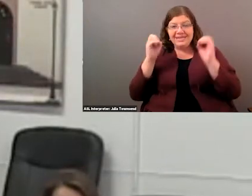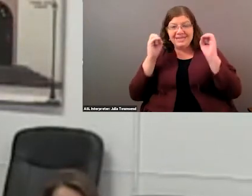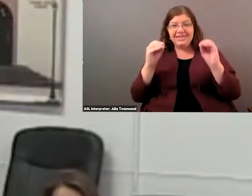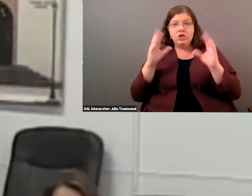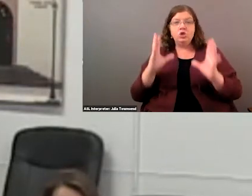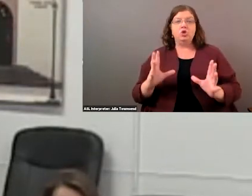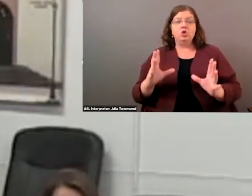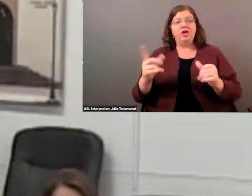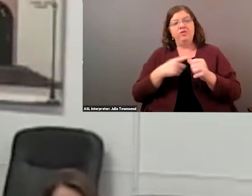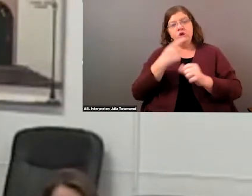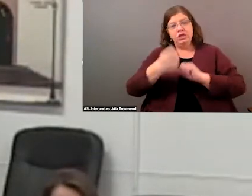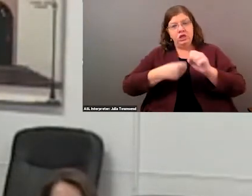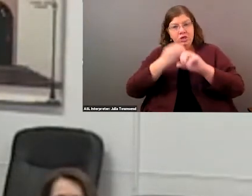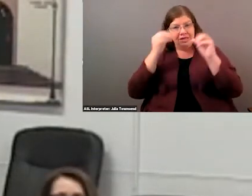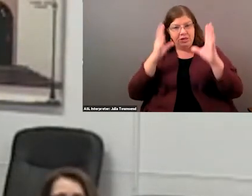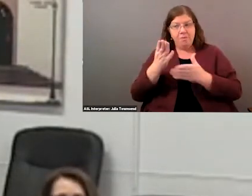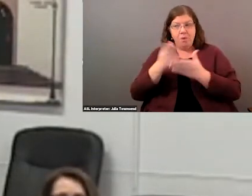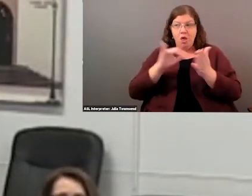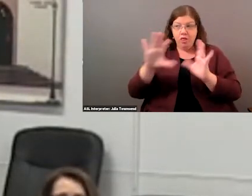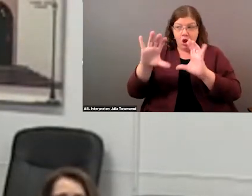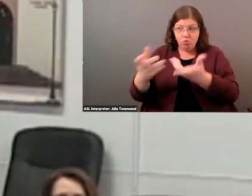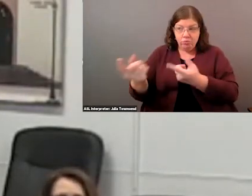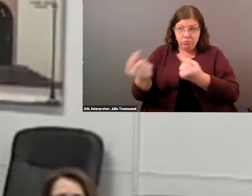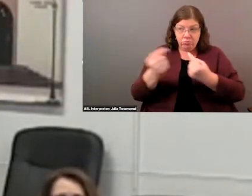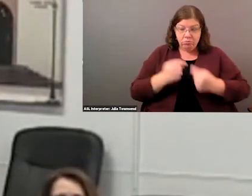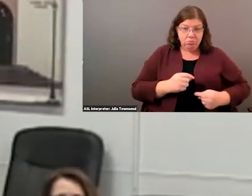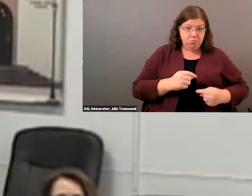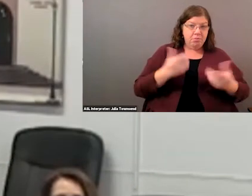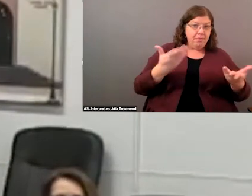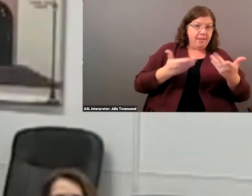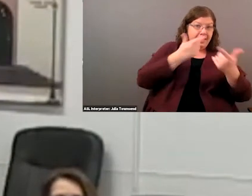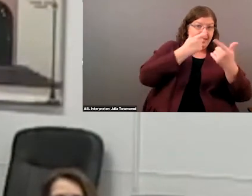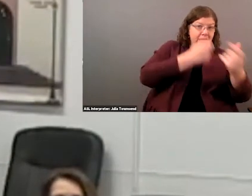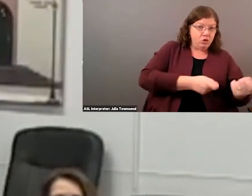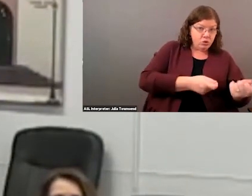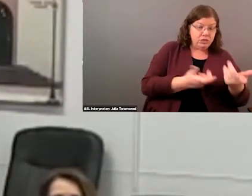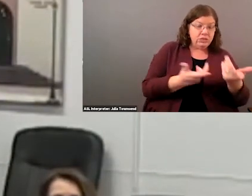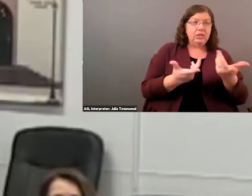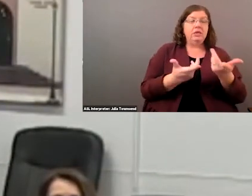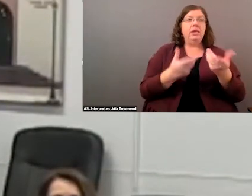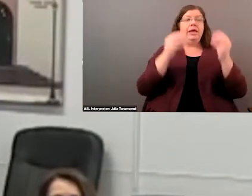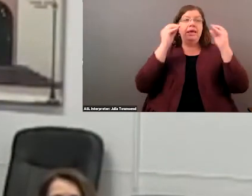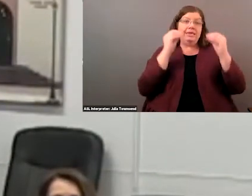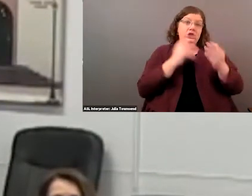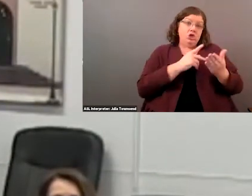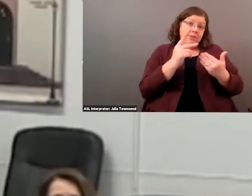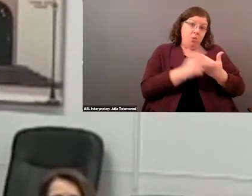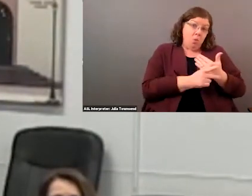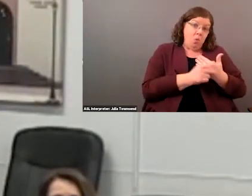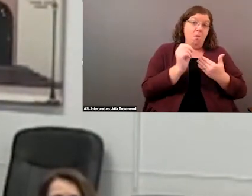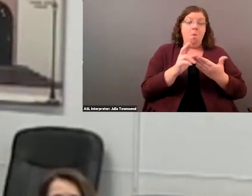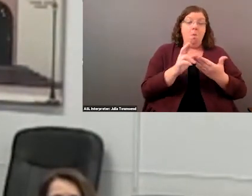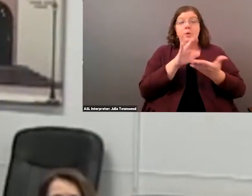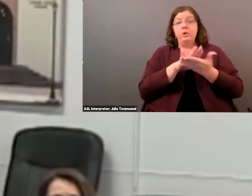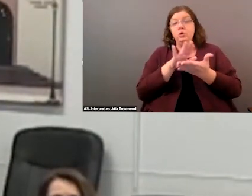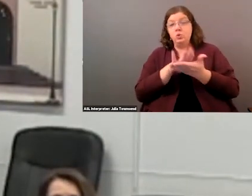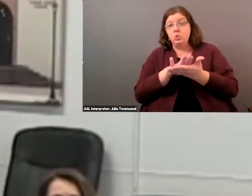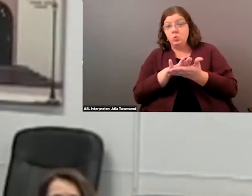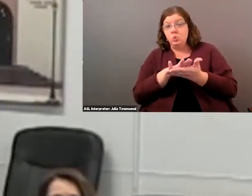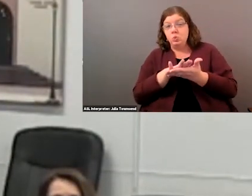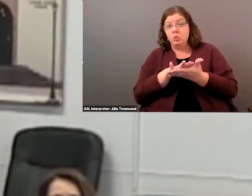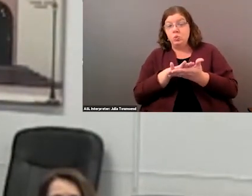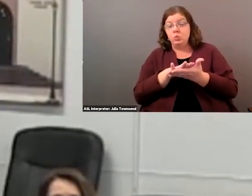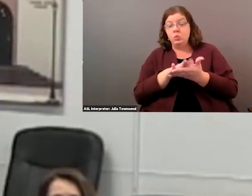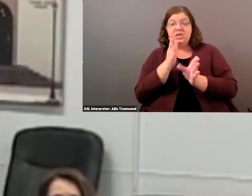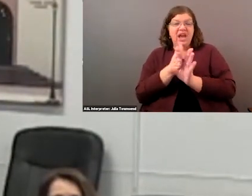in either teaching program or maybe school psychology department down there. So that's just kind of one of